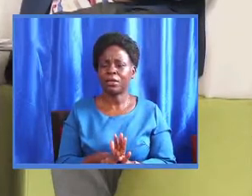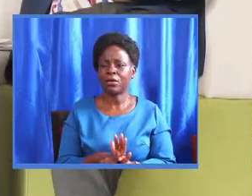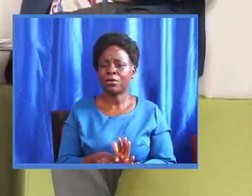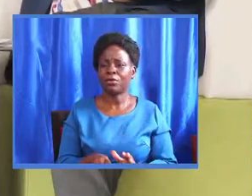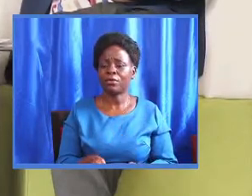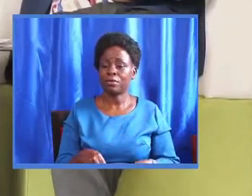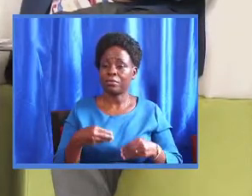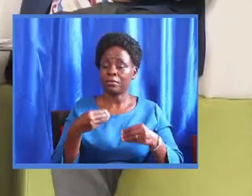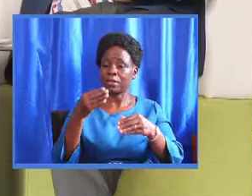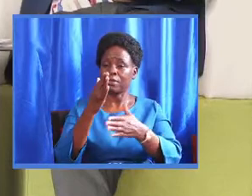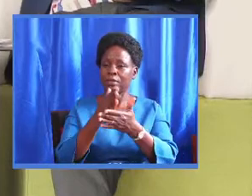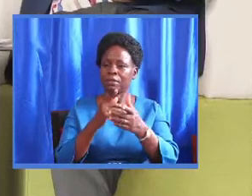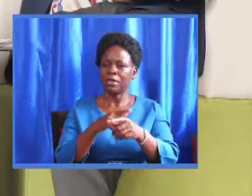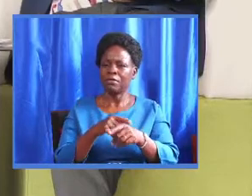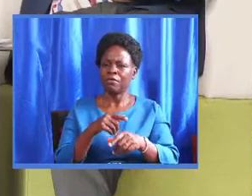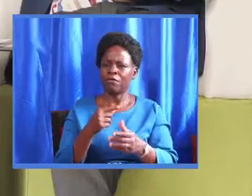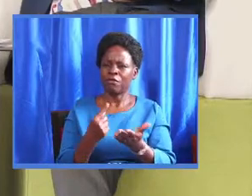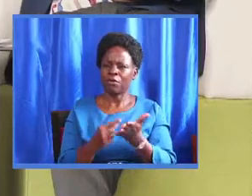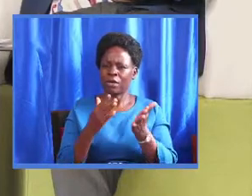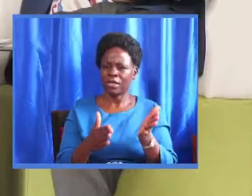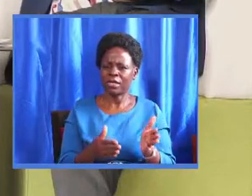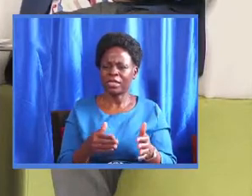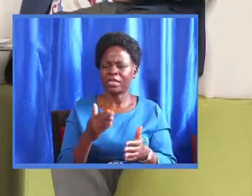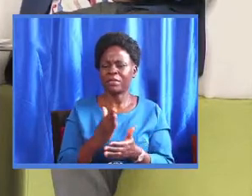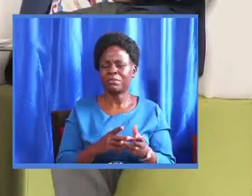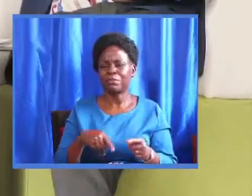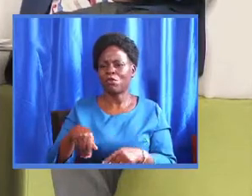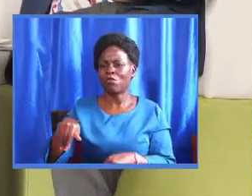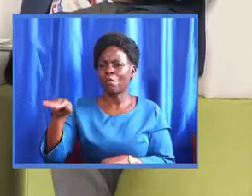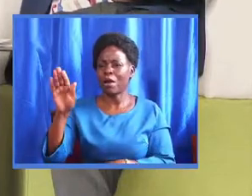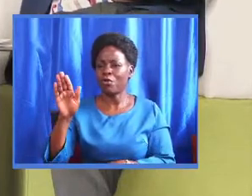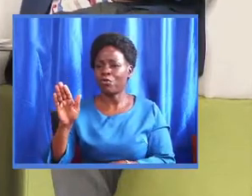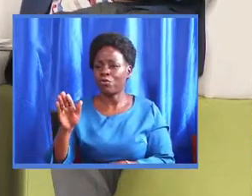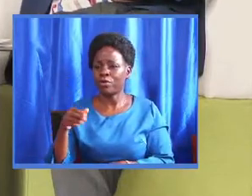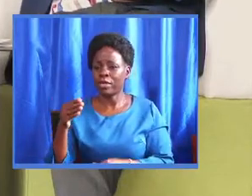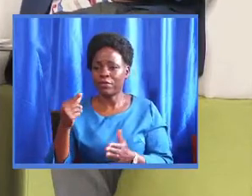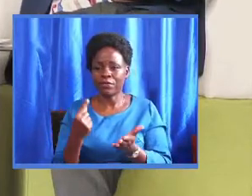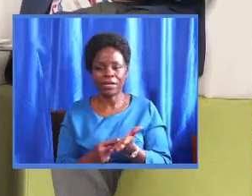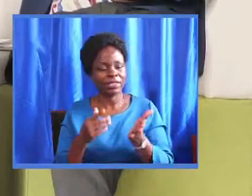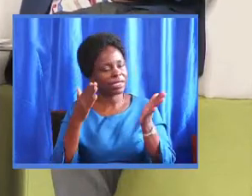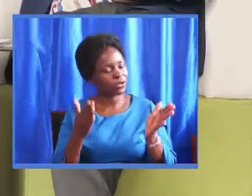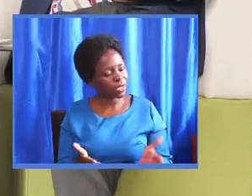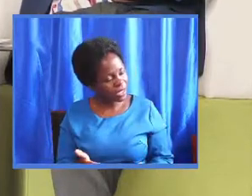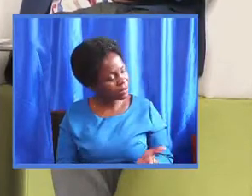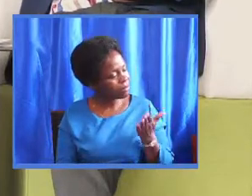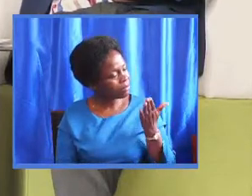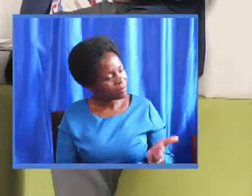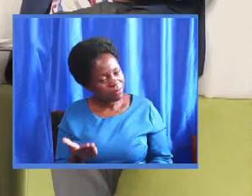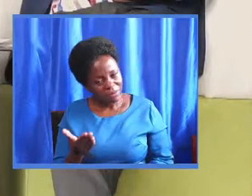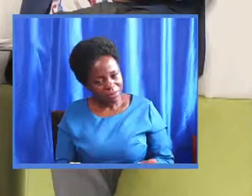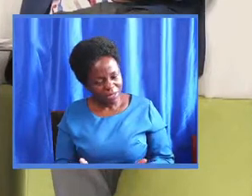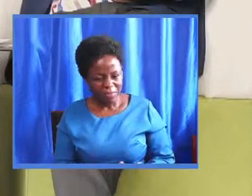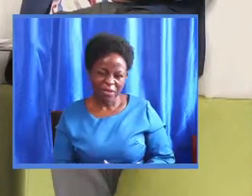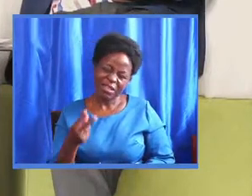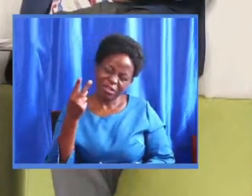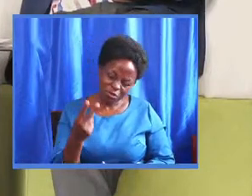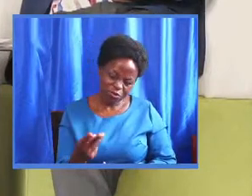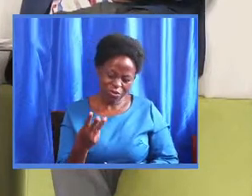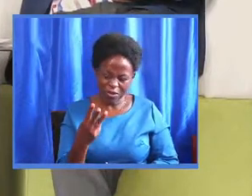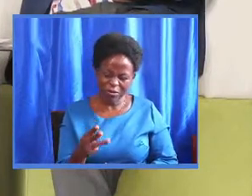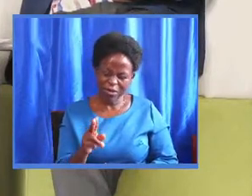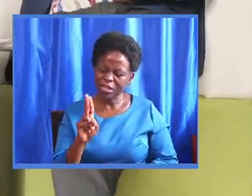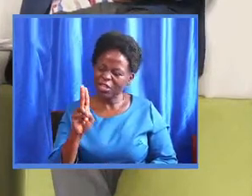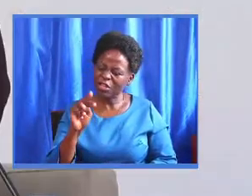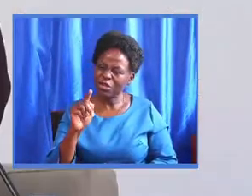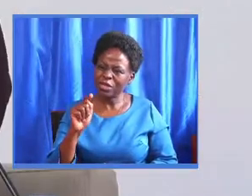for Ugandans, there's a threshold for foreigners. So if as a Ugandan, possibly like you said, by 2-3 units, possibly may